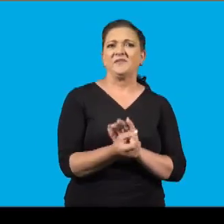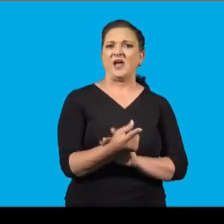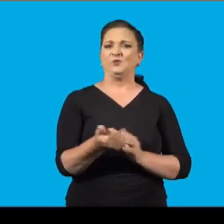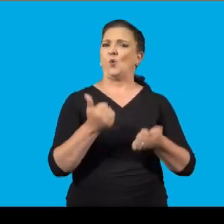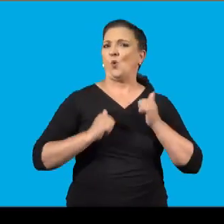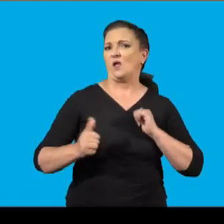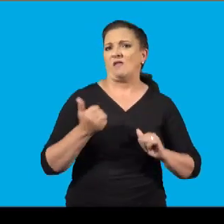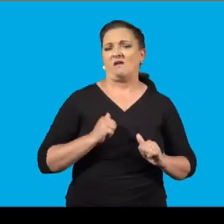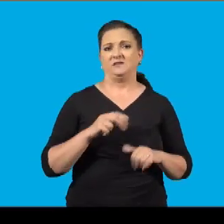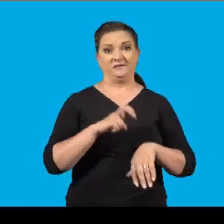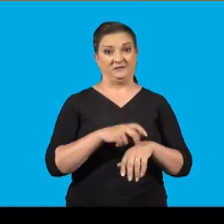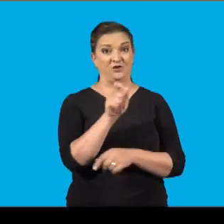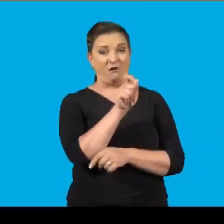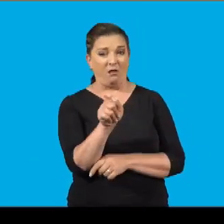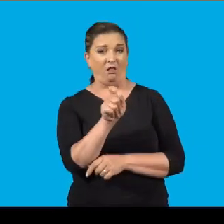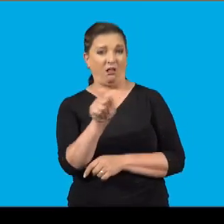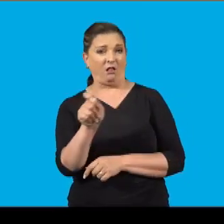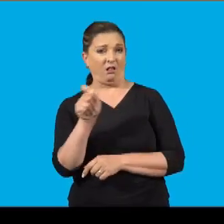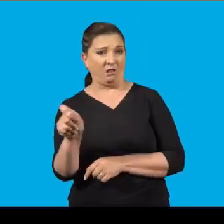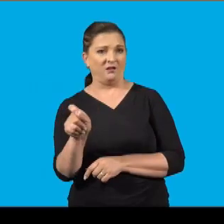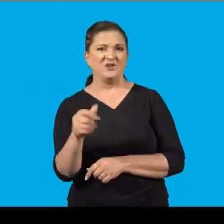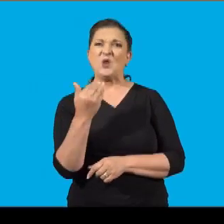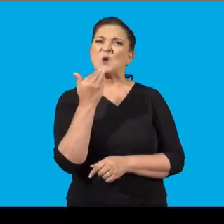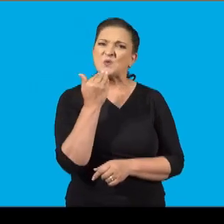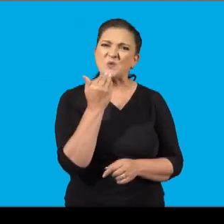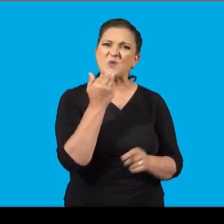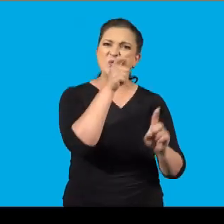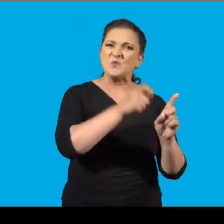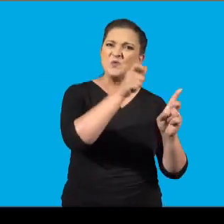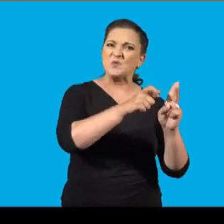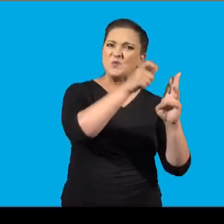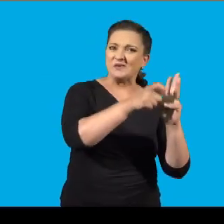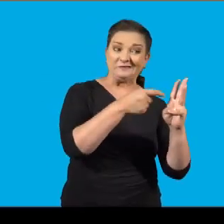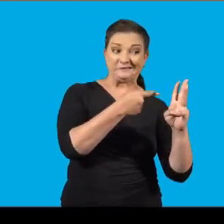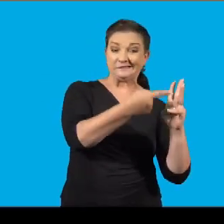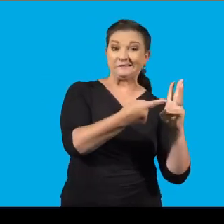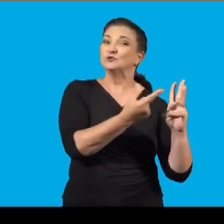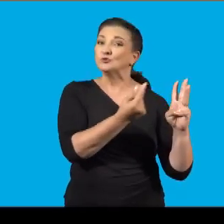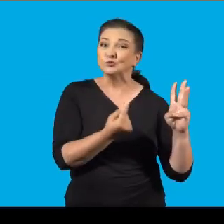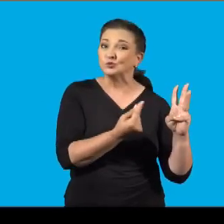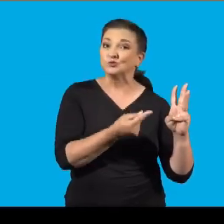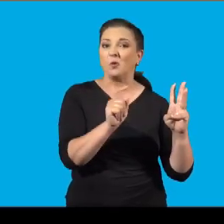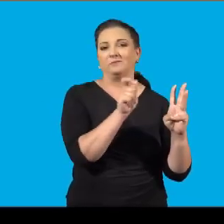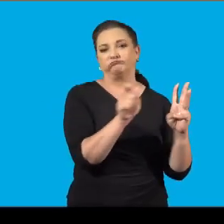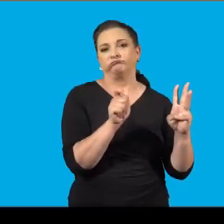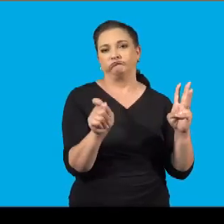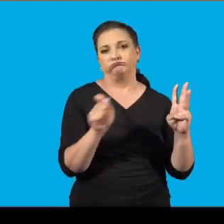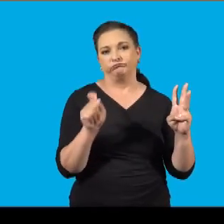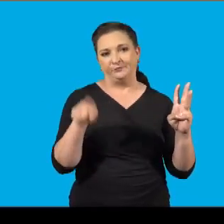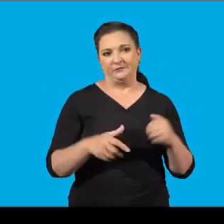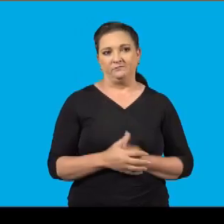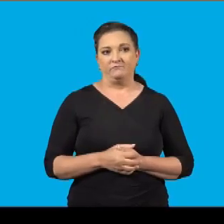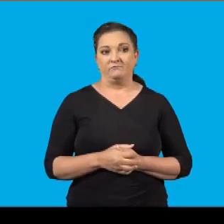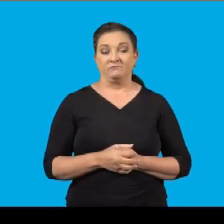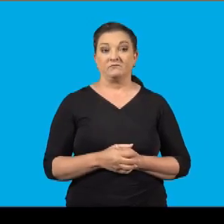or actions. You also have to highlight key role players and their actions. Look